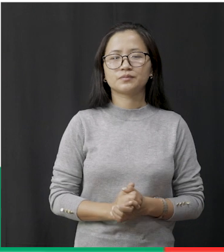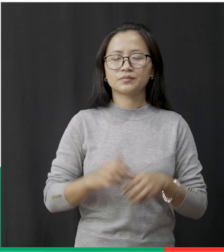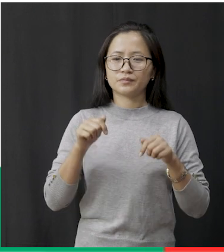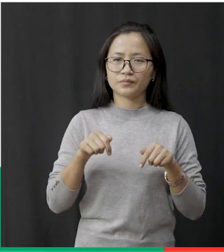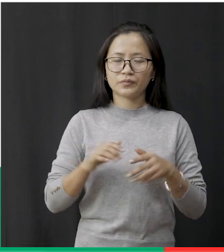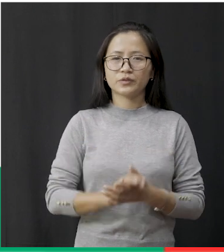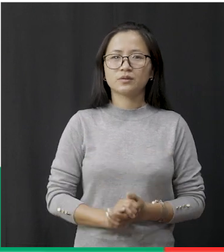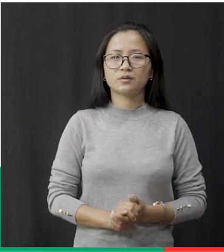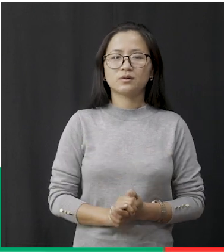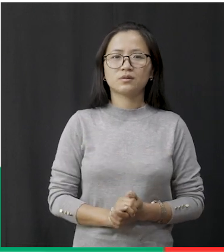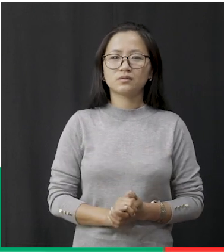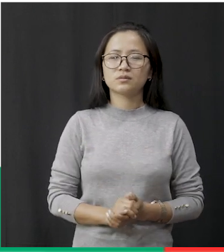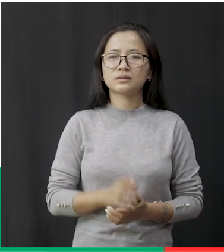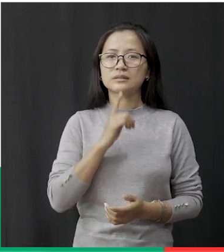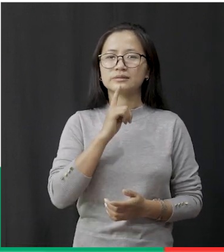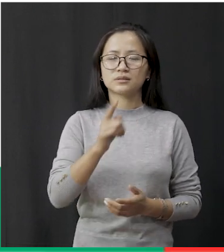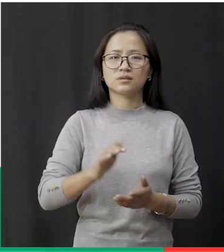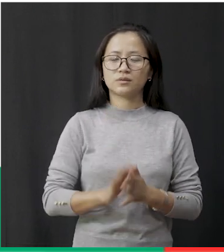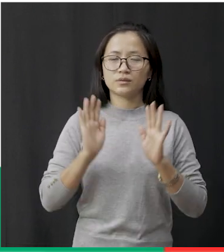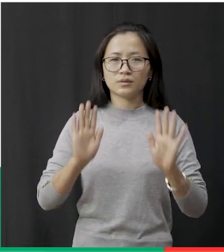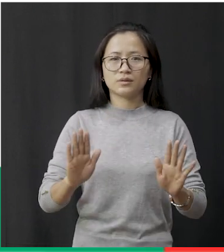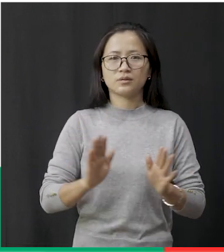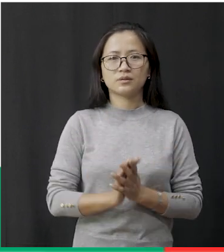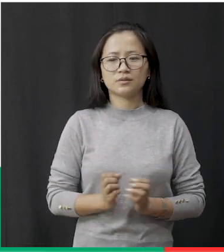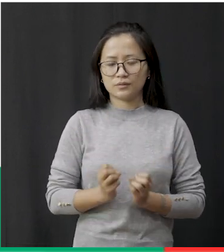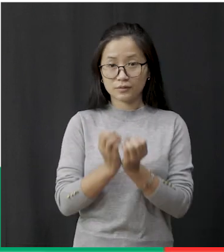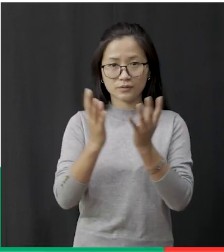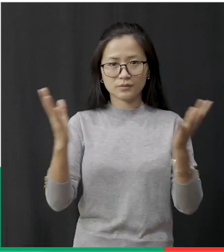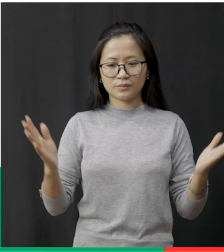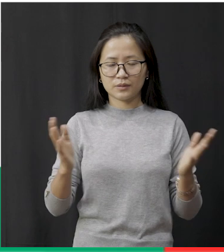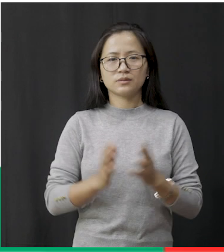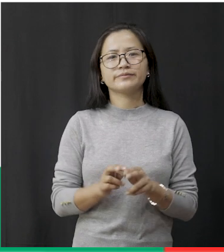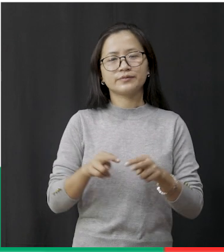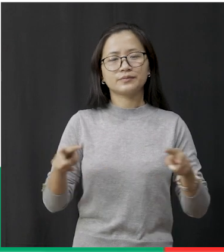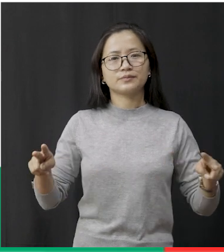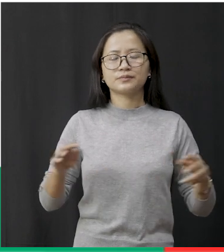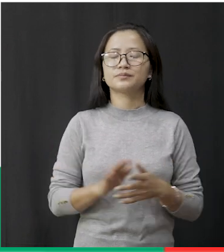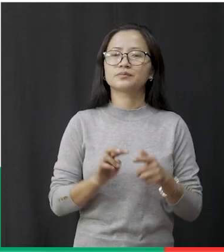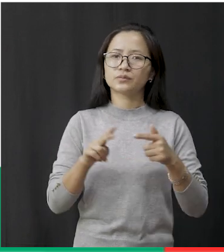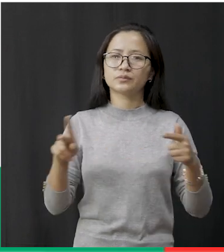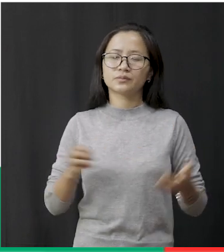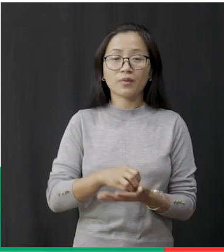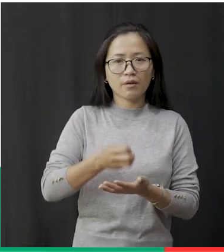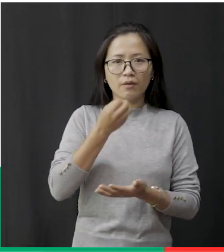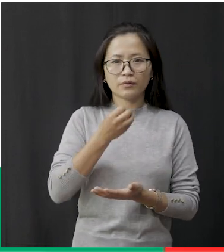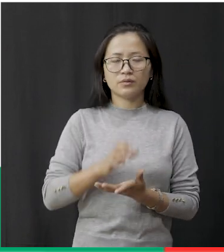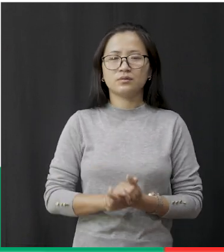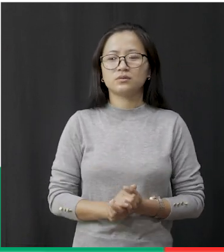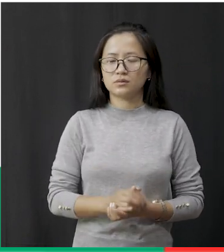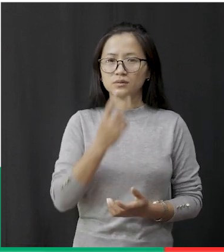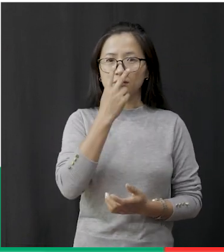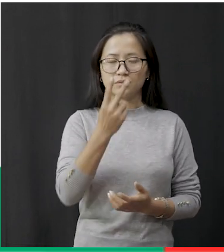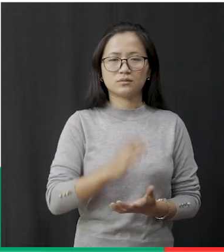Now, students, like I have said, we have many different types of food. So let's see all